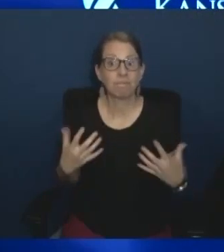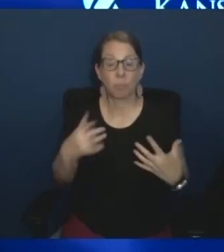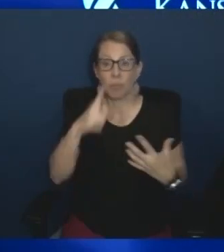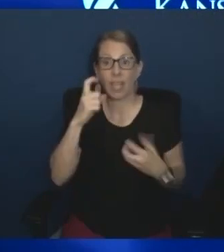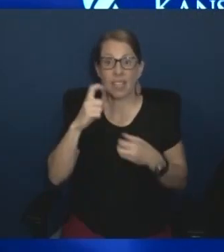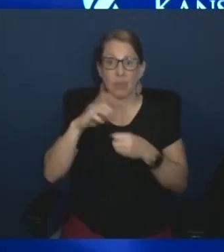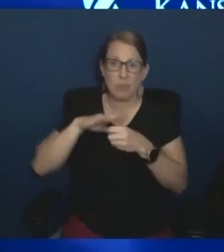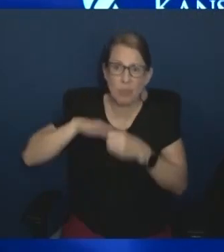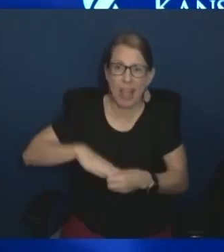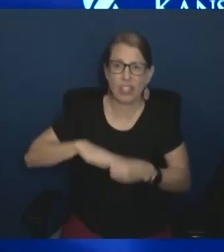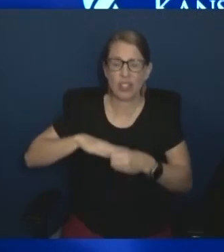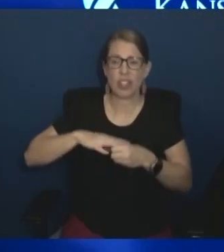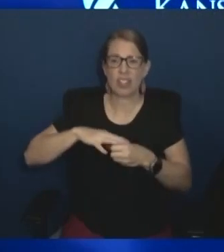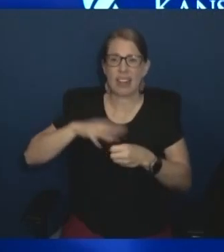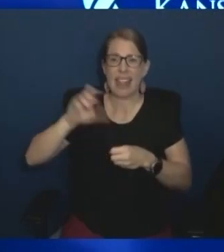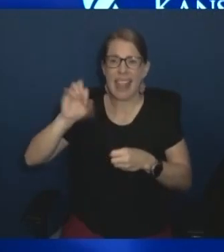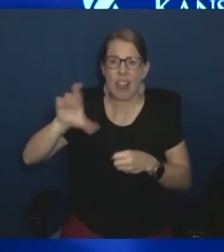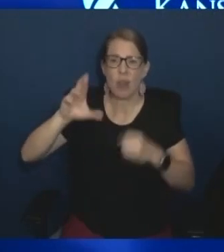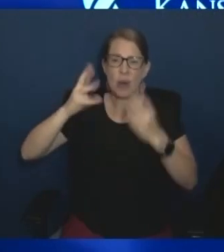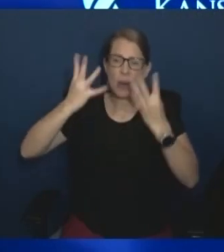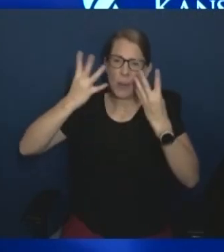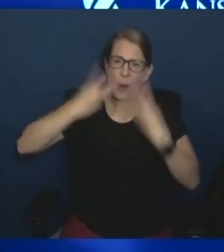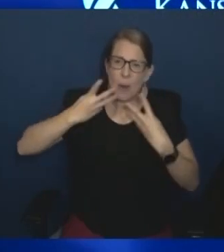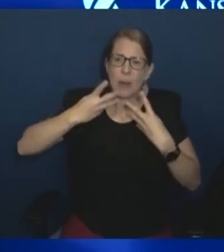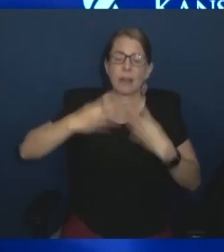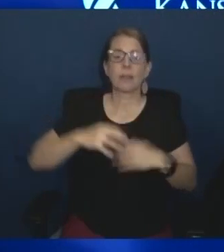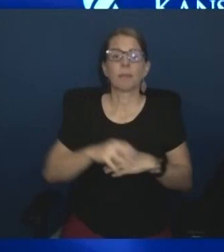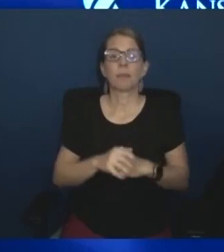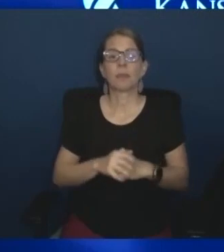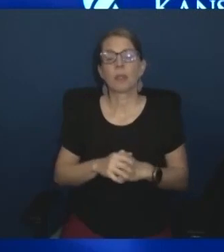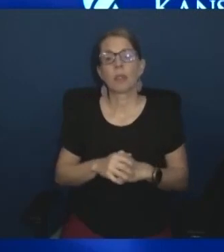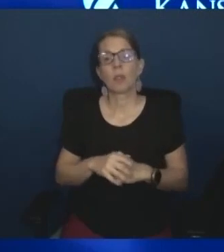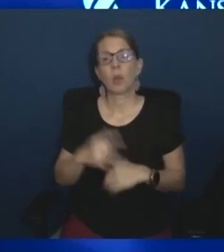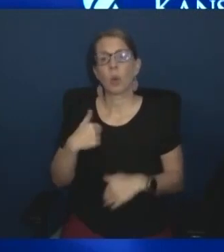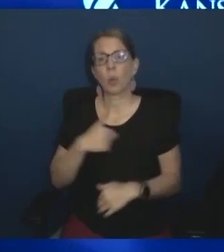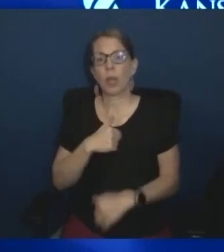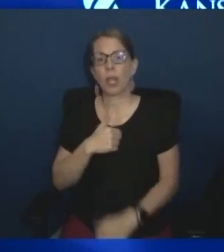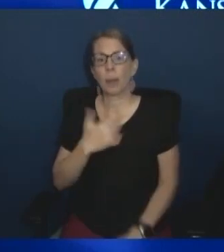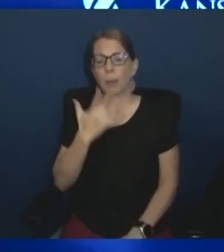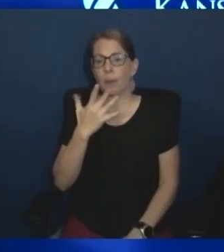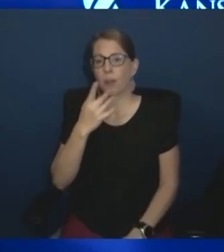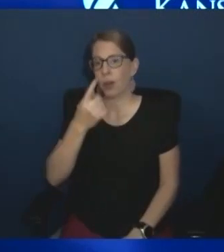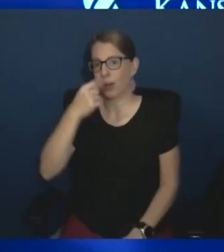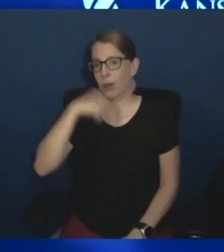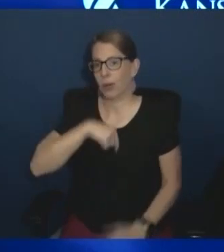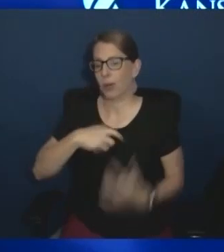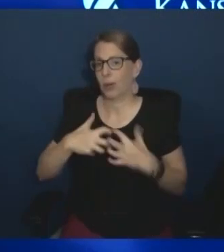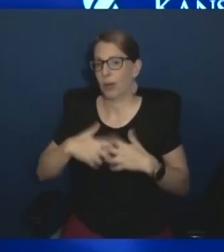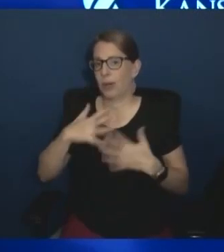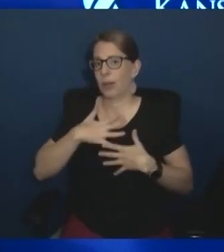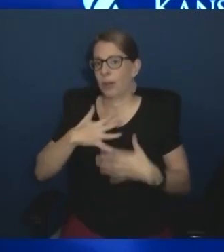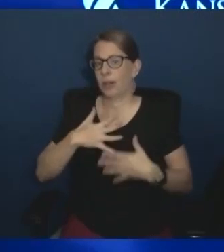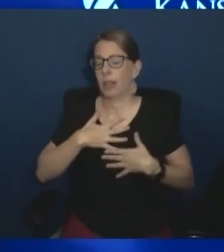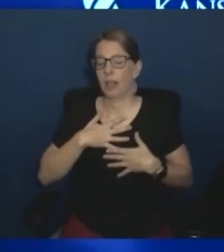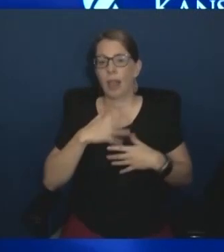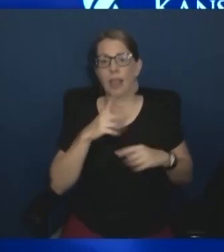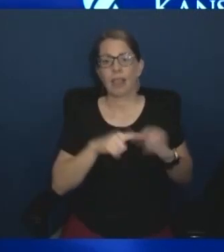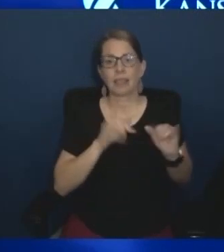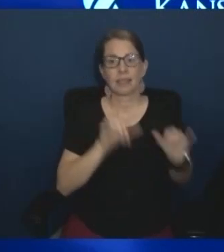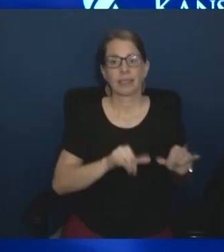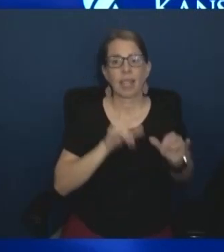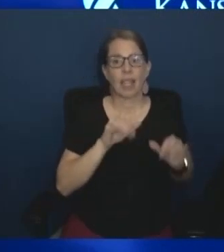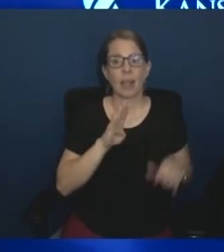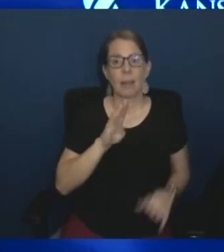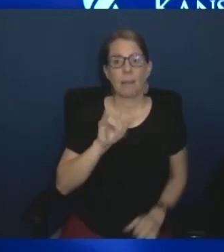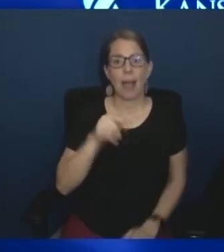hospital, we do go more towards intubating before sitting on a BiPAP forever, because that BiPAP does lead to